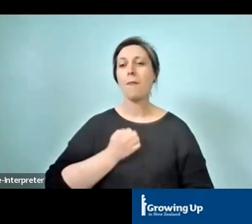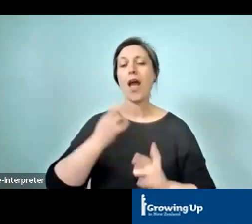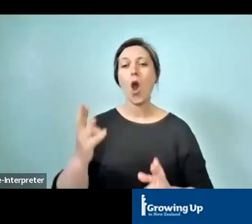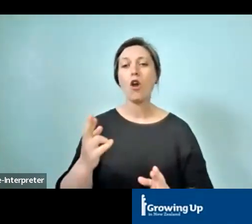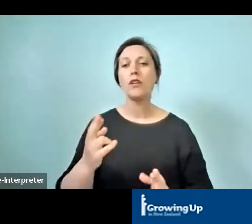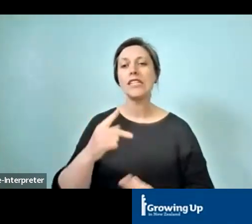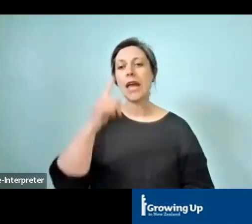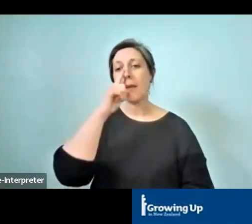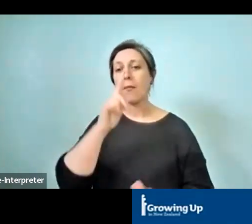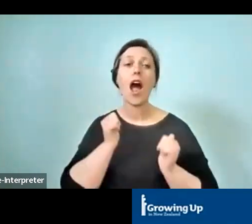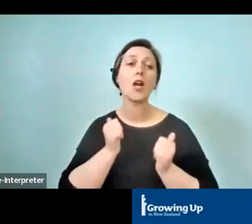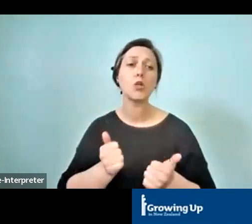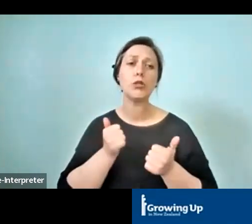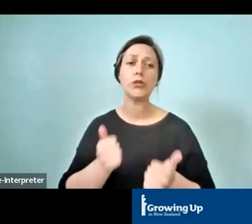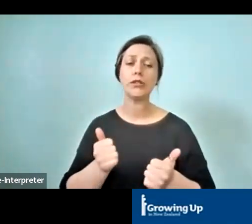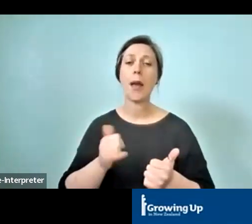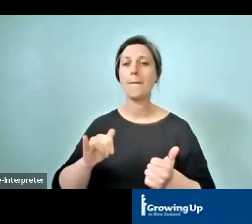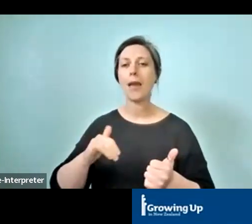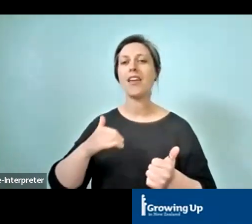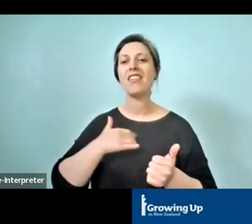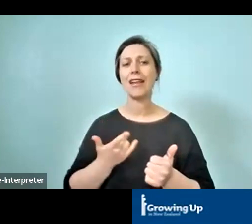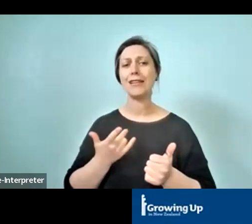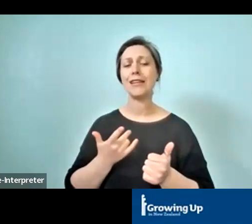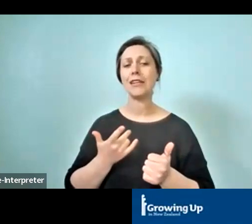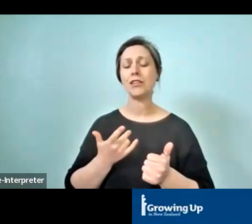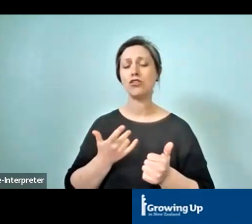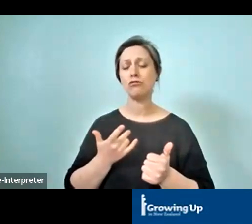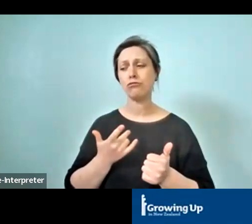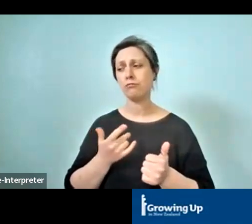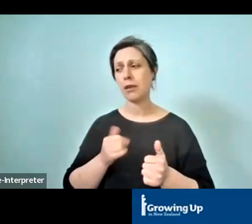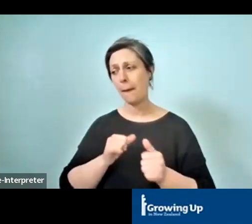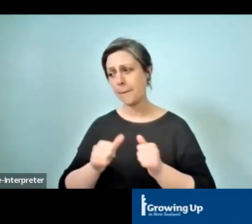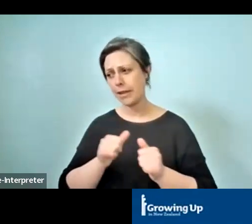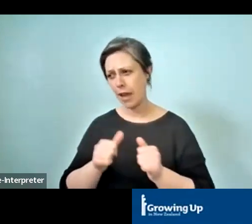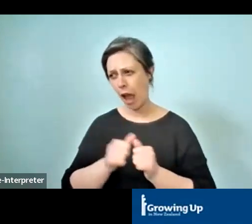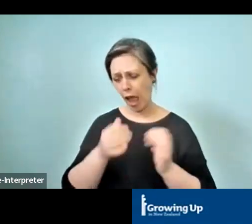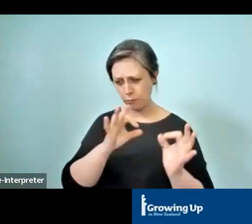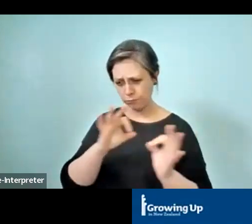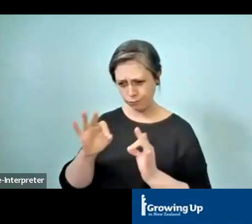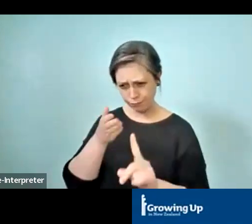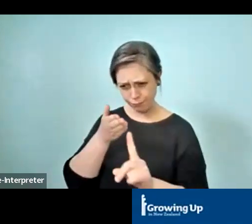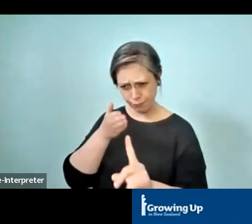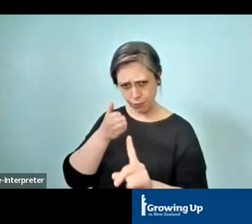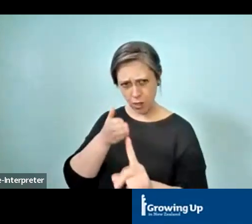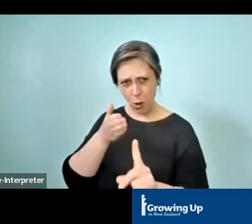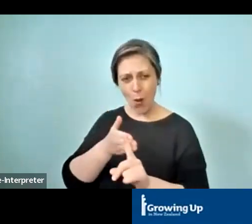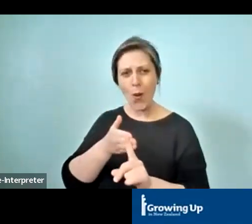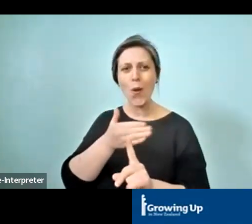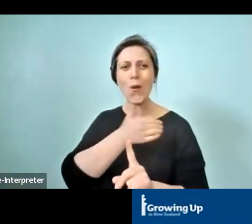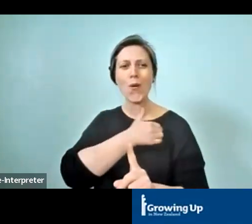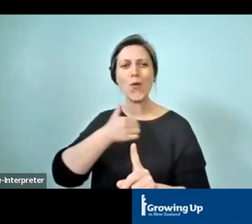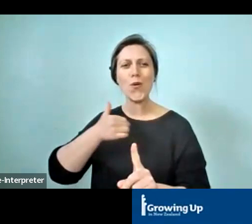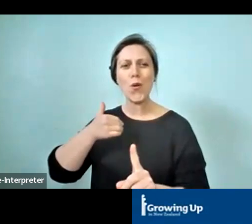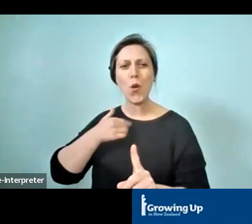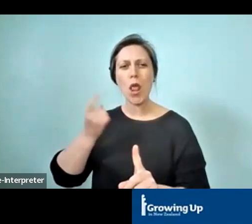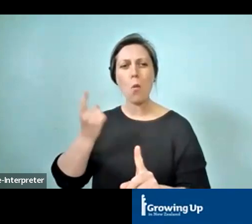good. They might need to get a little bit better at recognizing early warning signs of low mood and